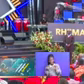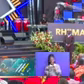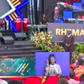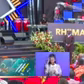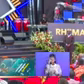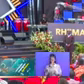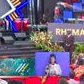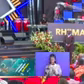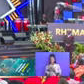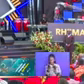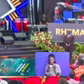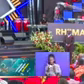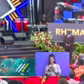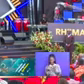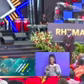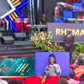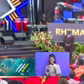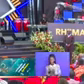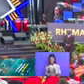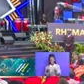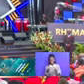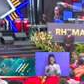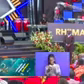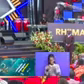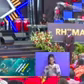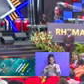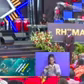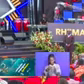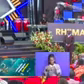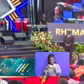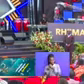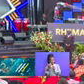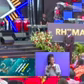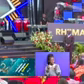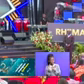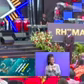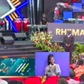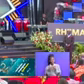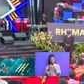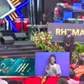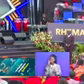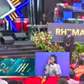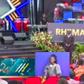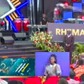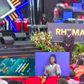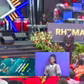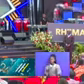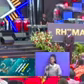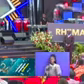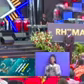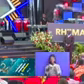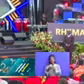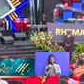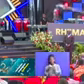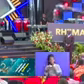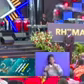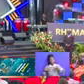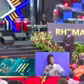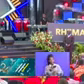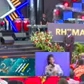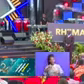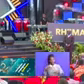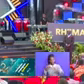Facebook and social media it means that I'm not doing anything but he said to me said stop that because the people you are